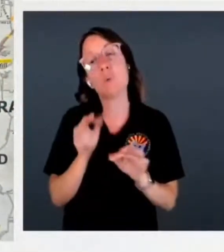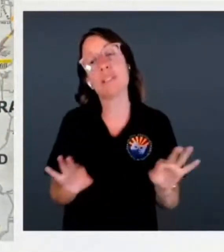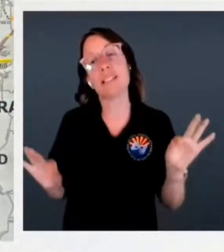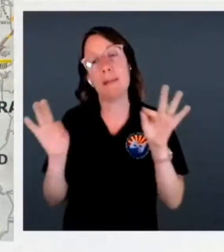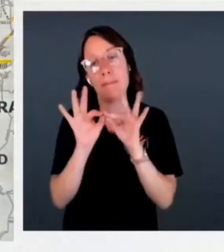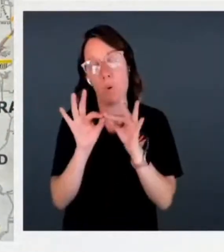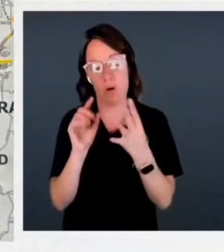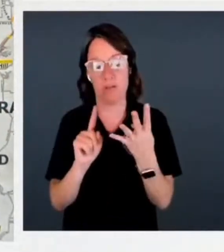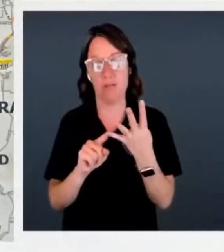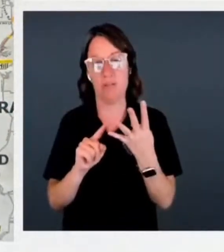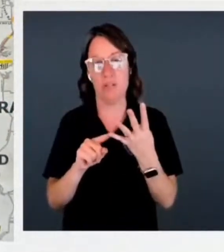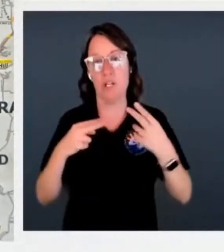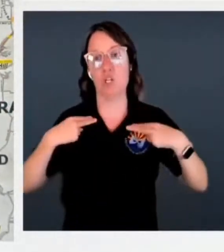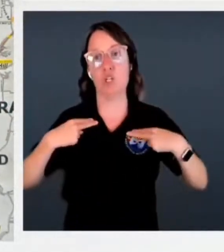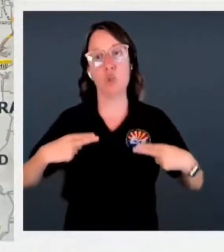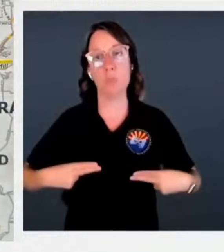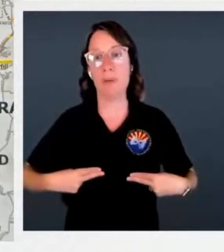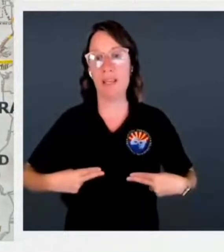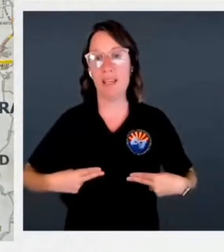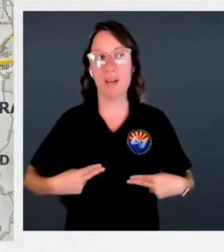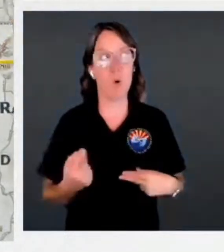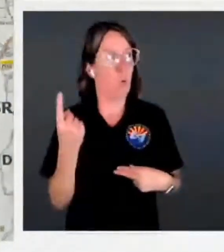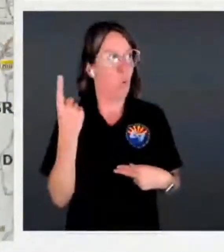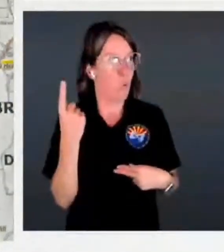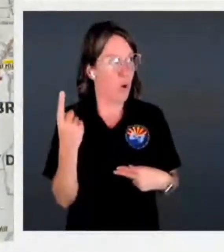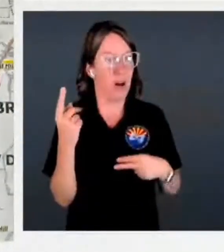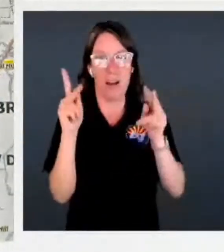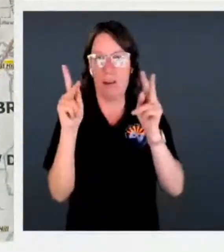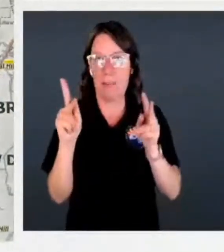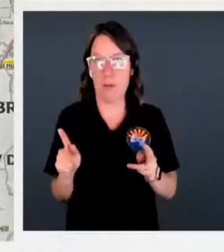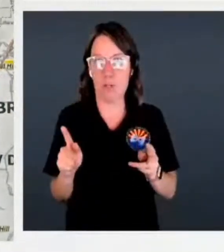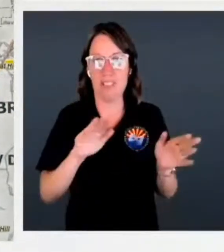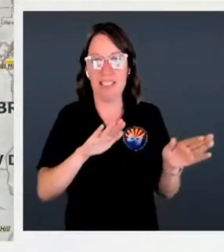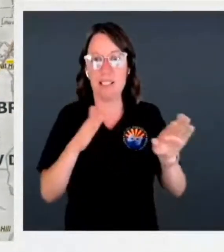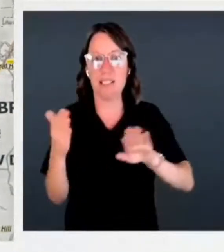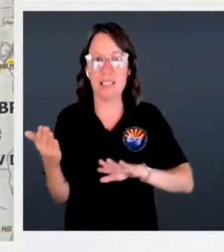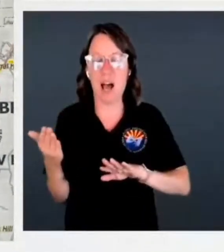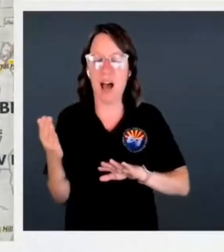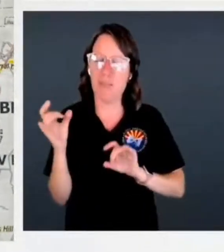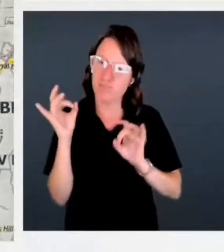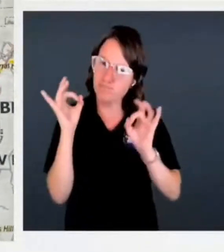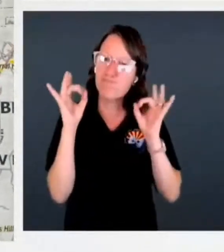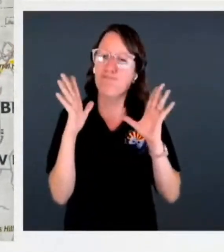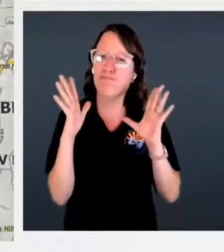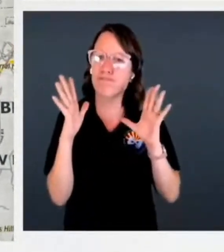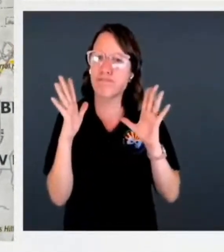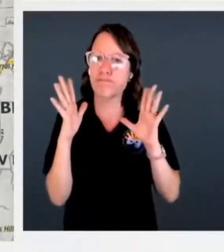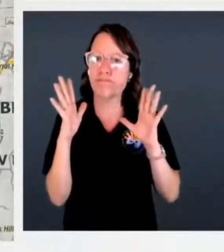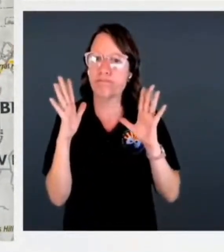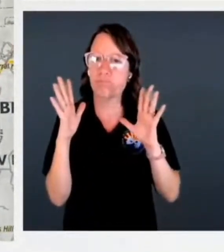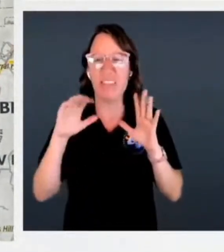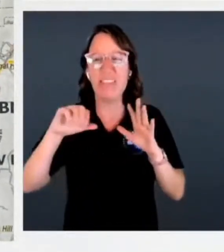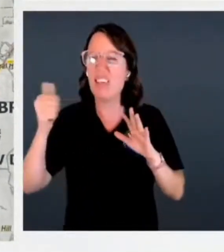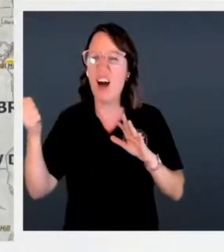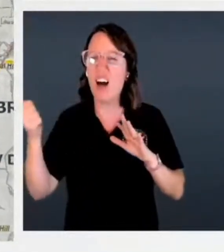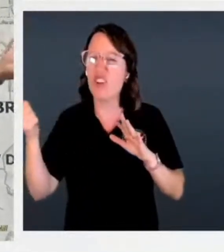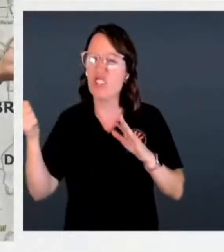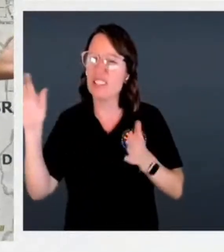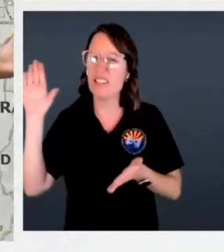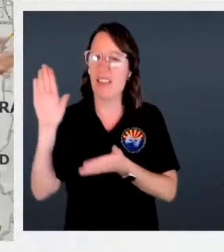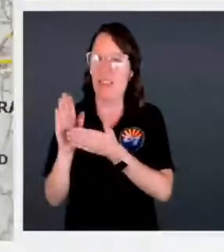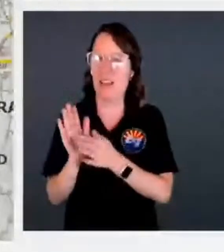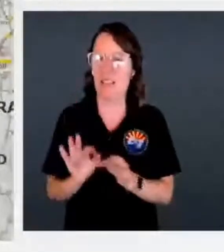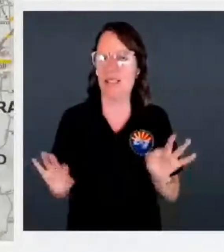capital. One life lost negates all of our others. And that is what we take into account as Siskiyou County